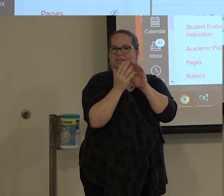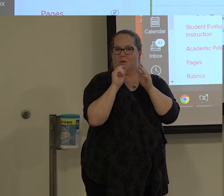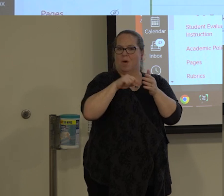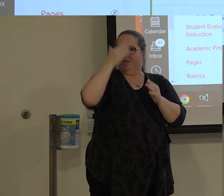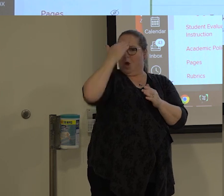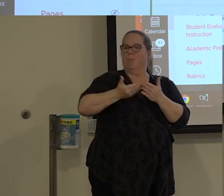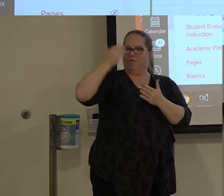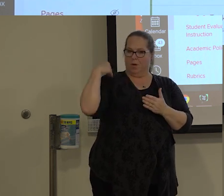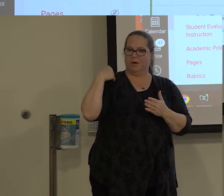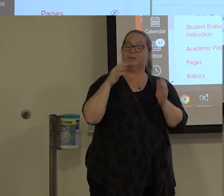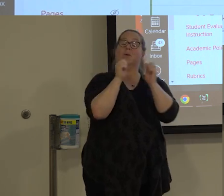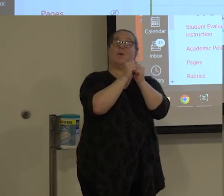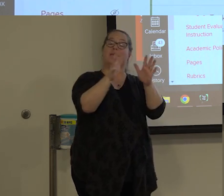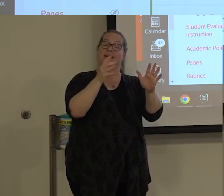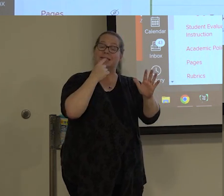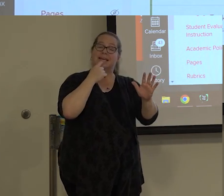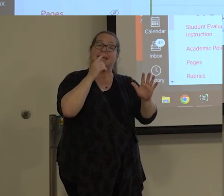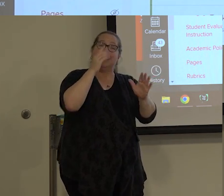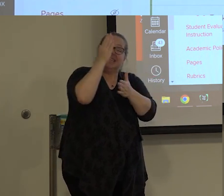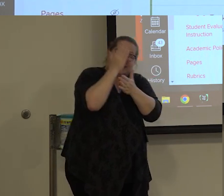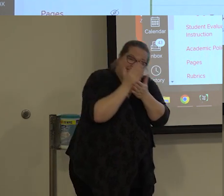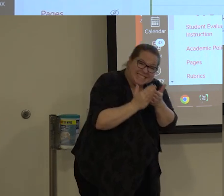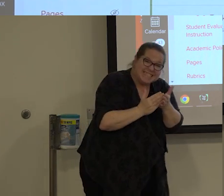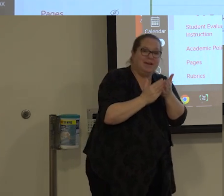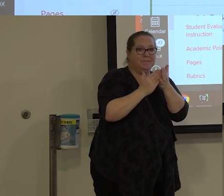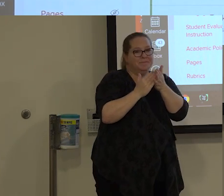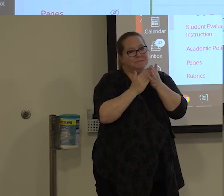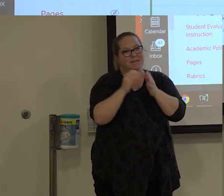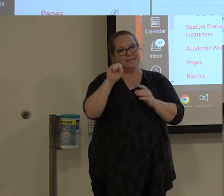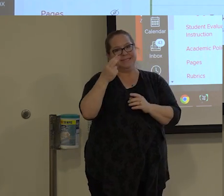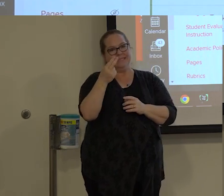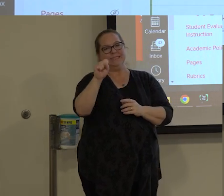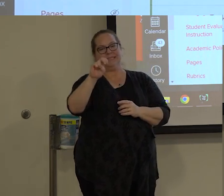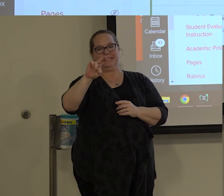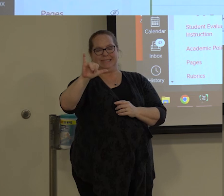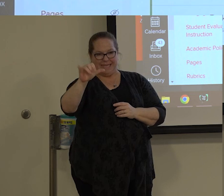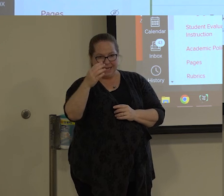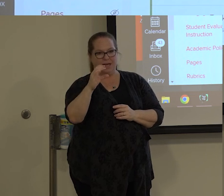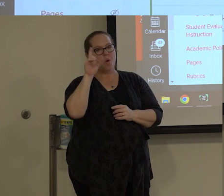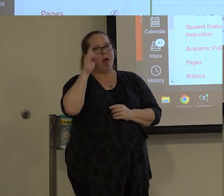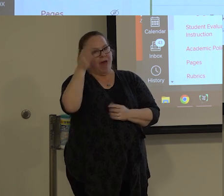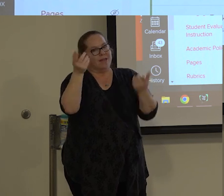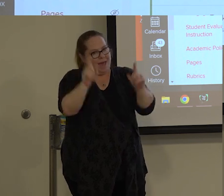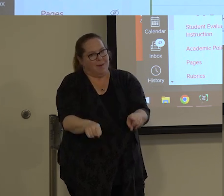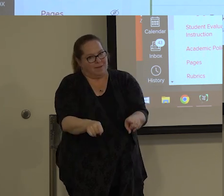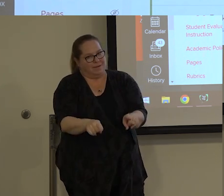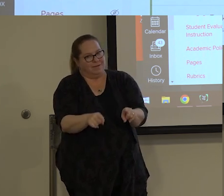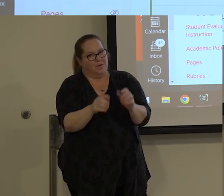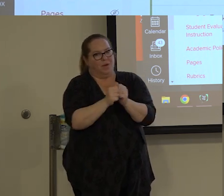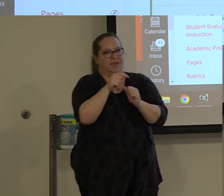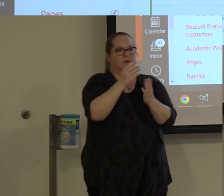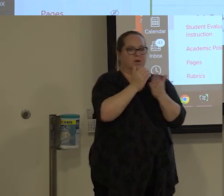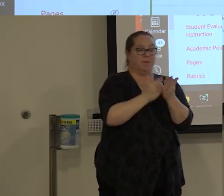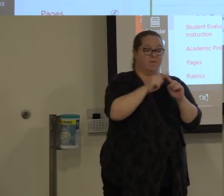saying that there will need to be at least some synchronous elements to these eventual courses, much like what we have in our II courses right now.